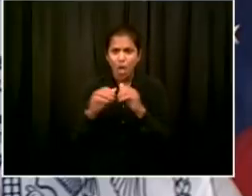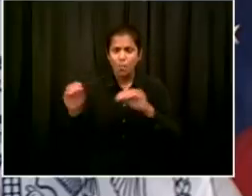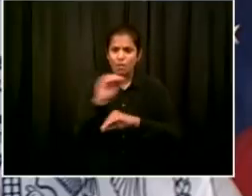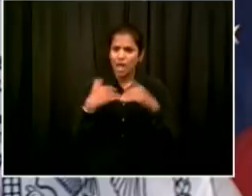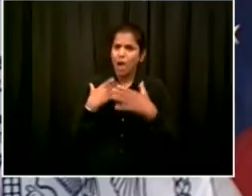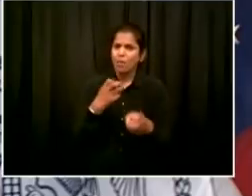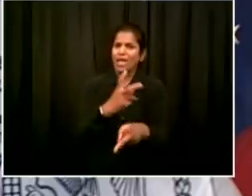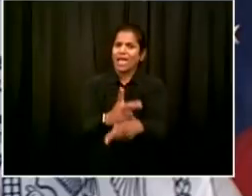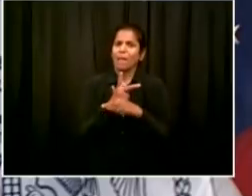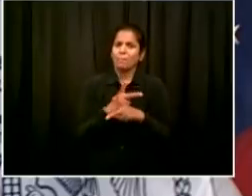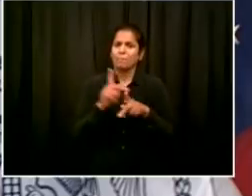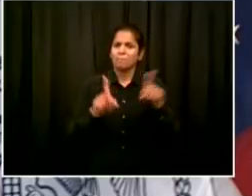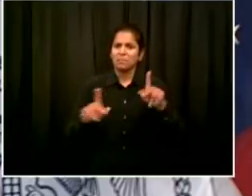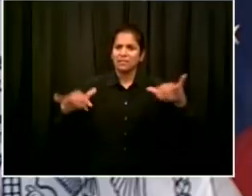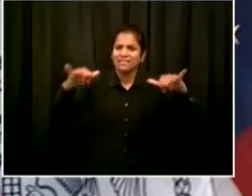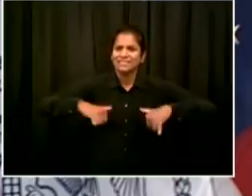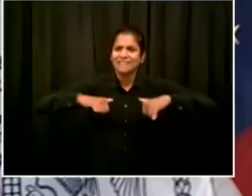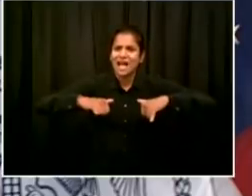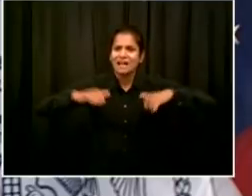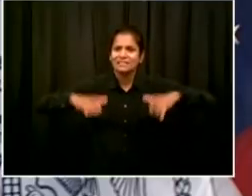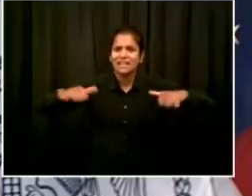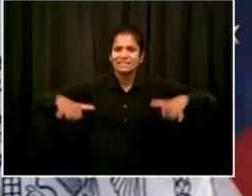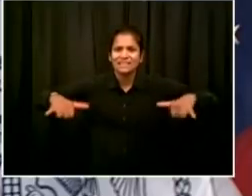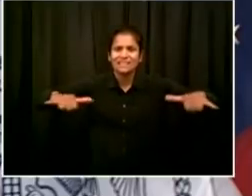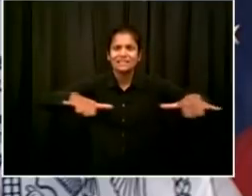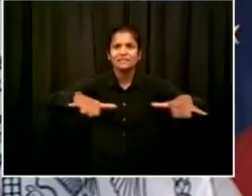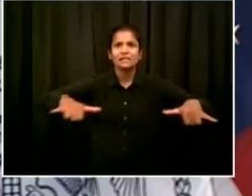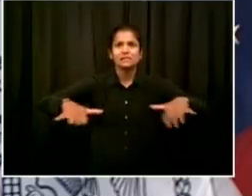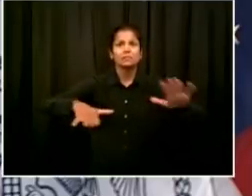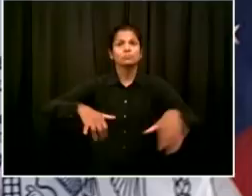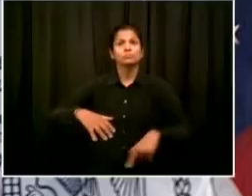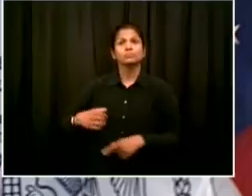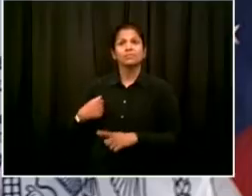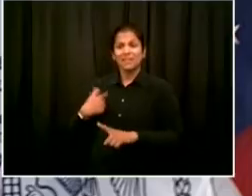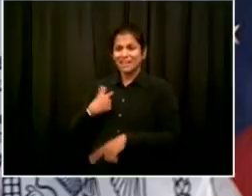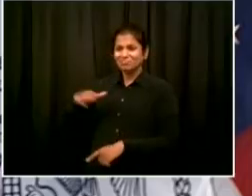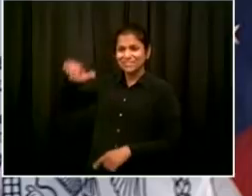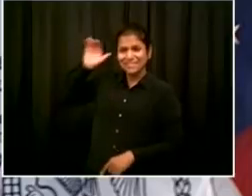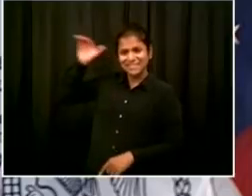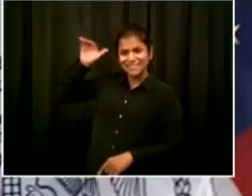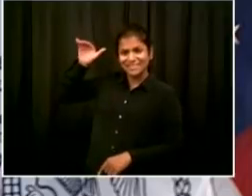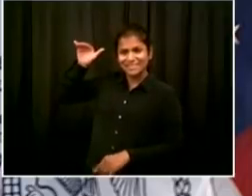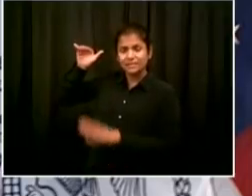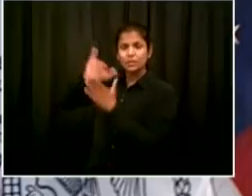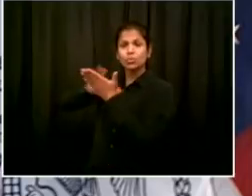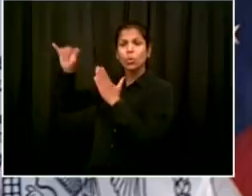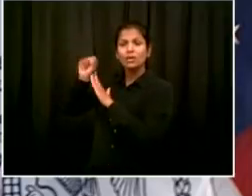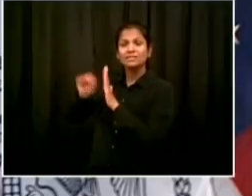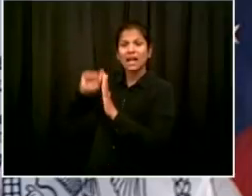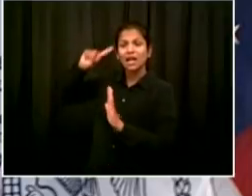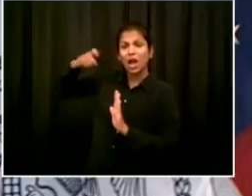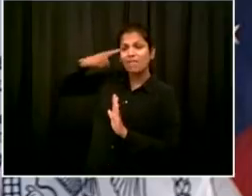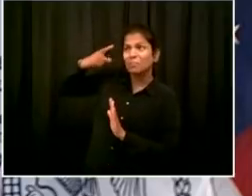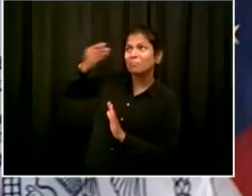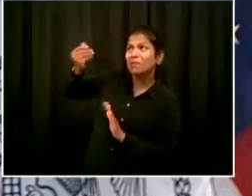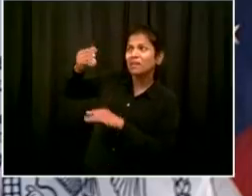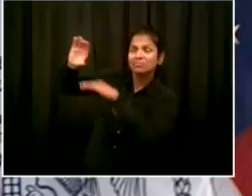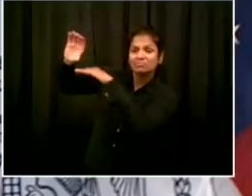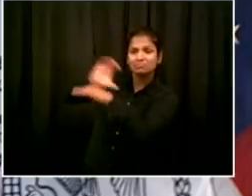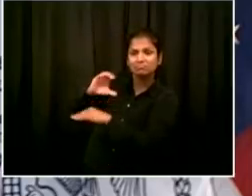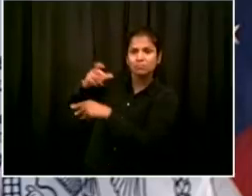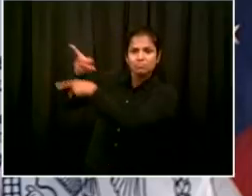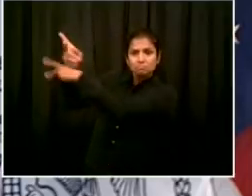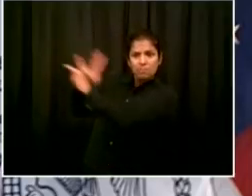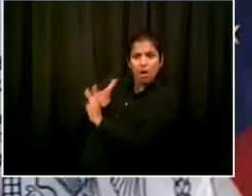the situation. So I don't think it's off the table, and I think it could be one of the things we need to avert